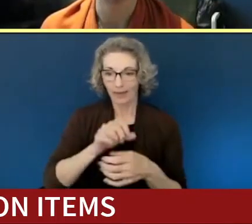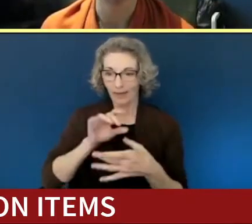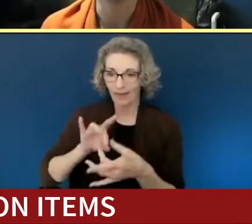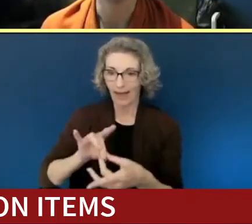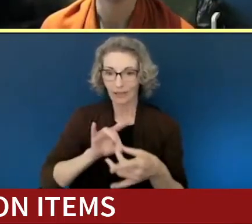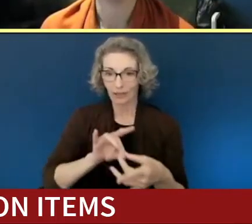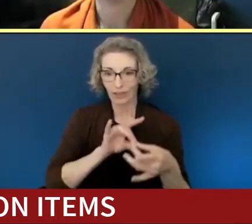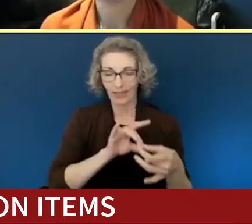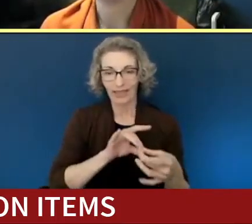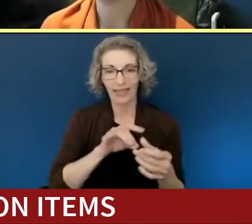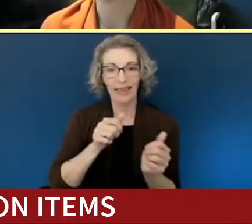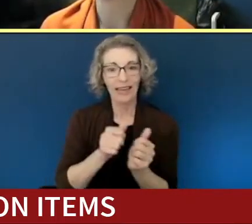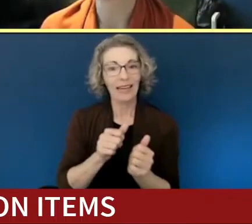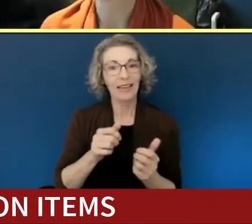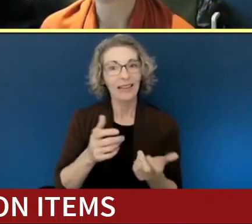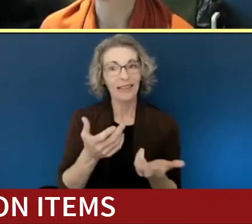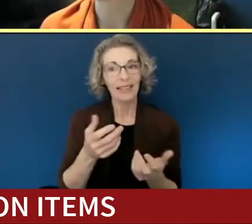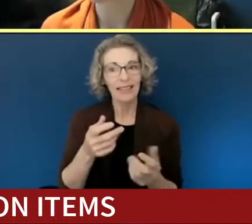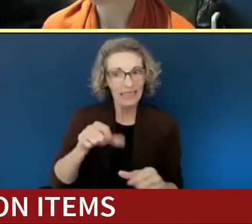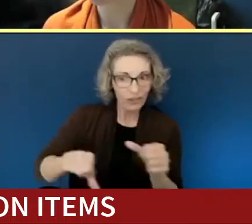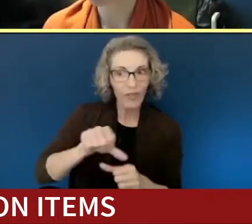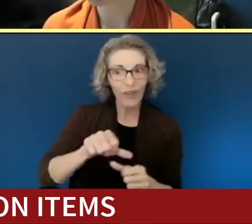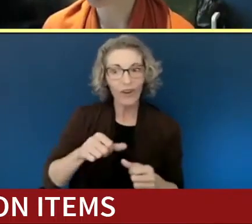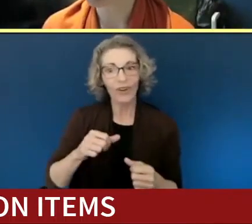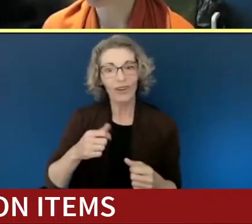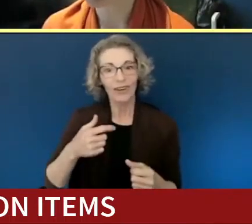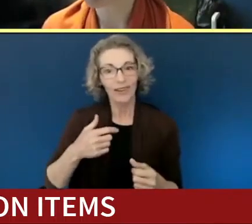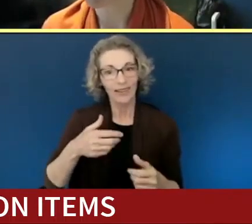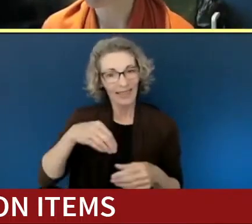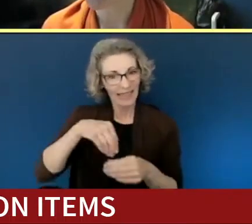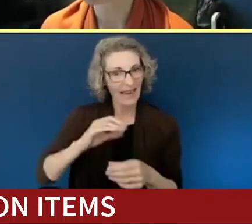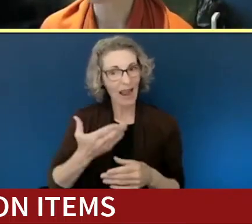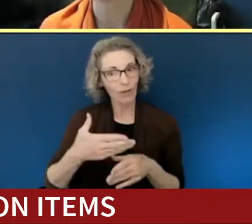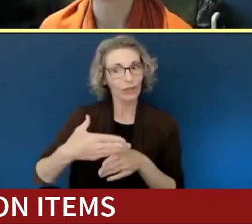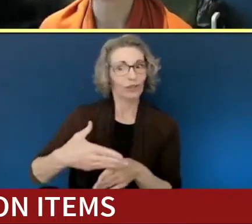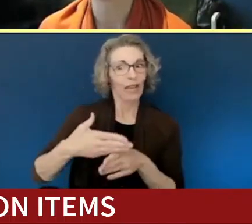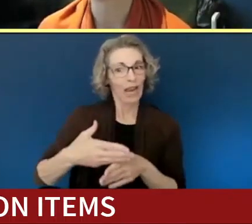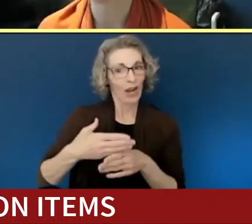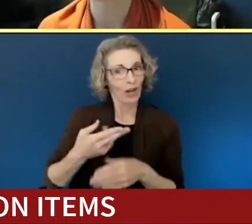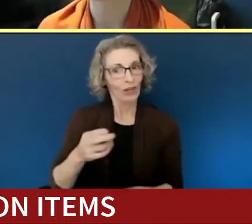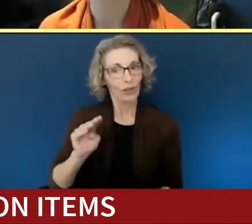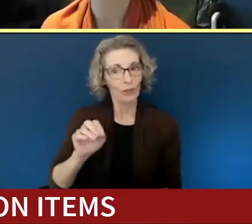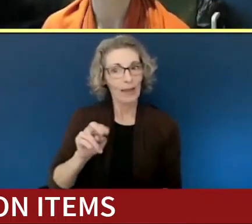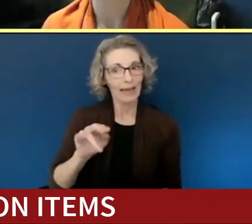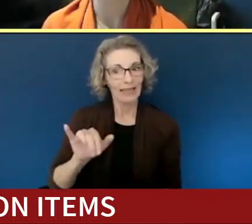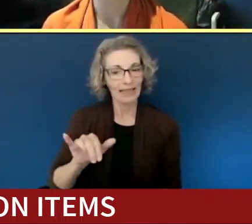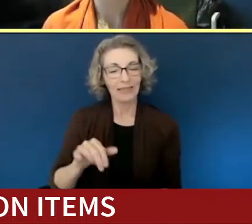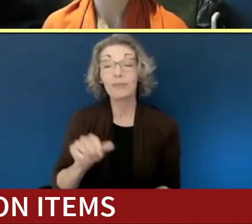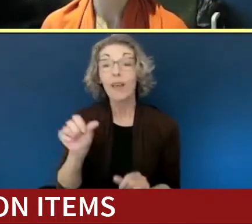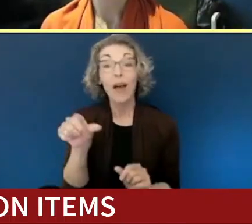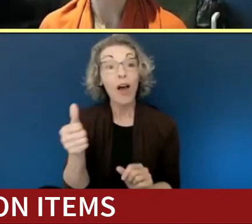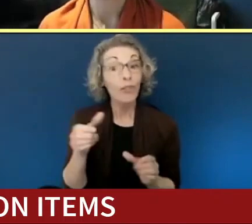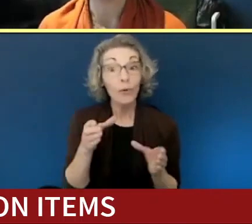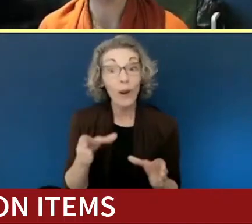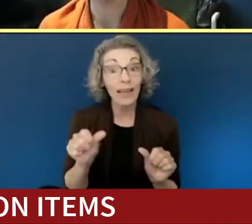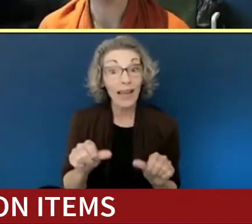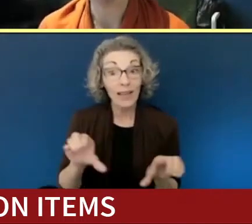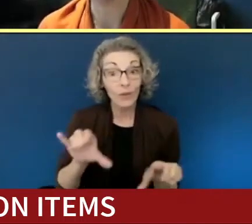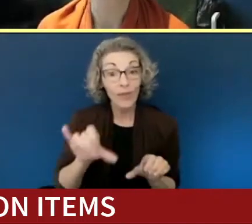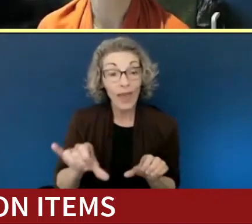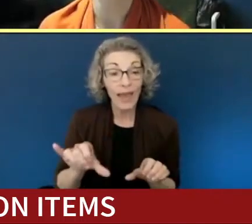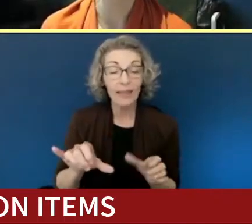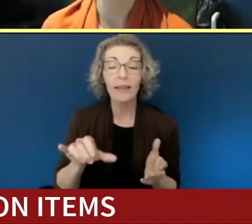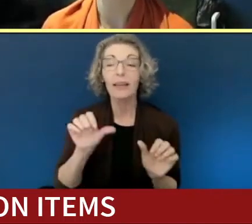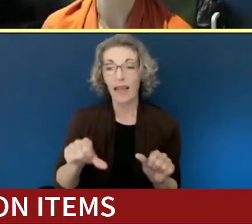shared humanity. And then another way I think we can make connections in our shared humanity is to acknowledge, well, at least I